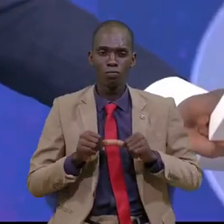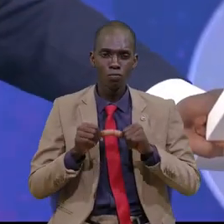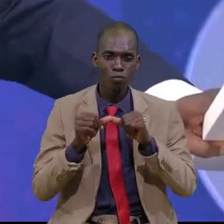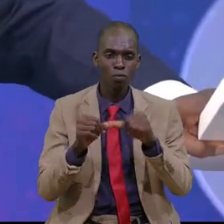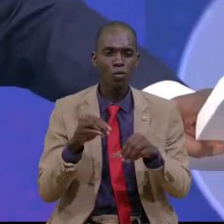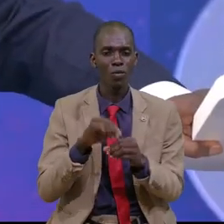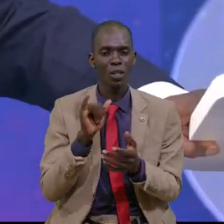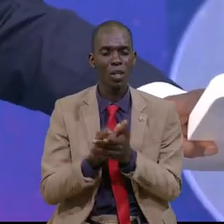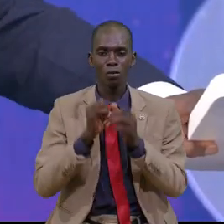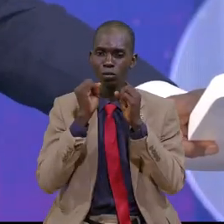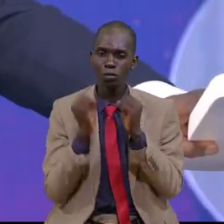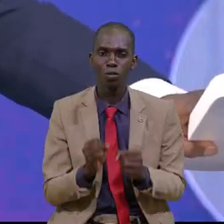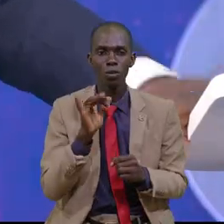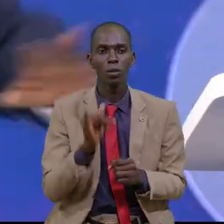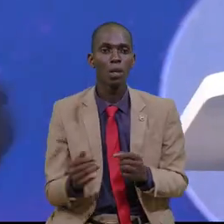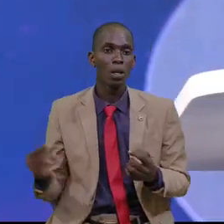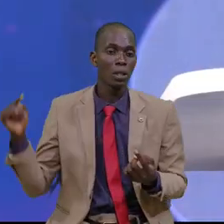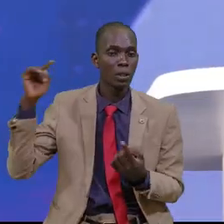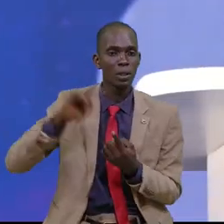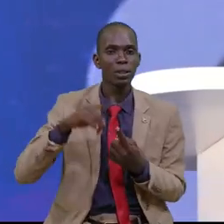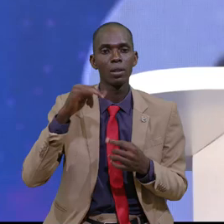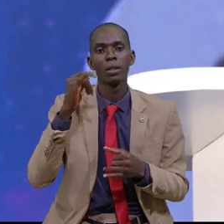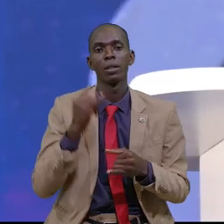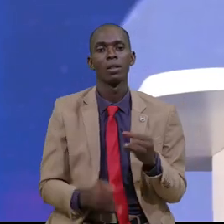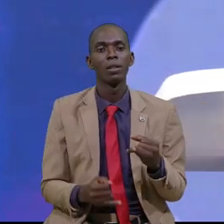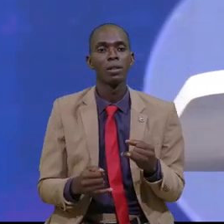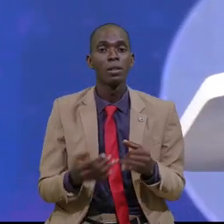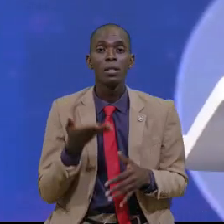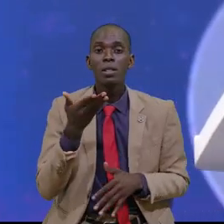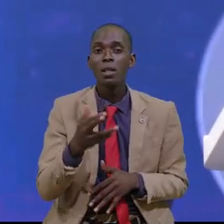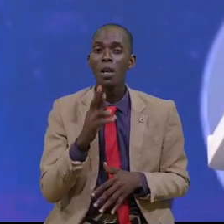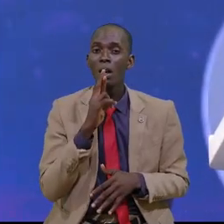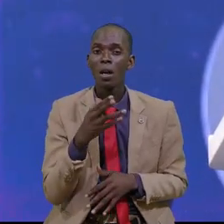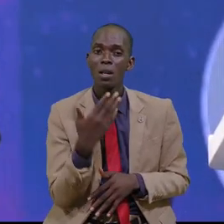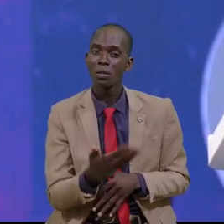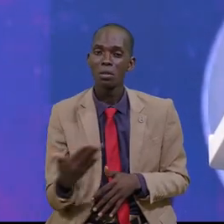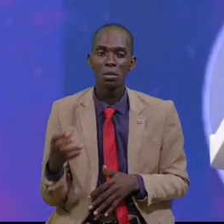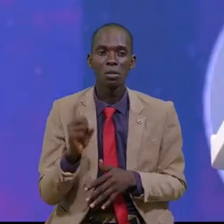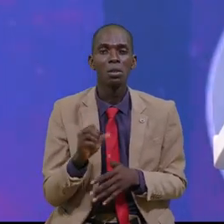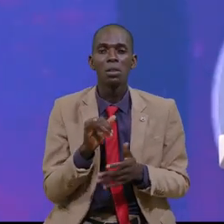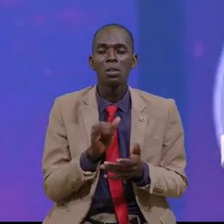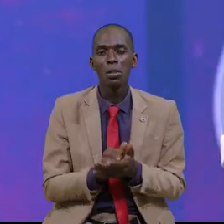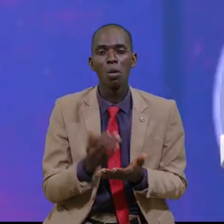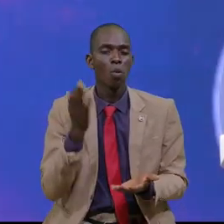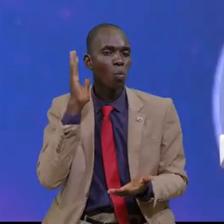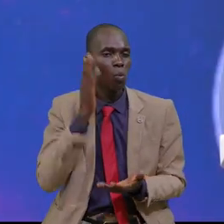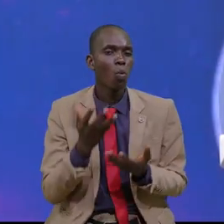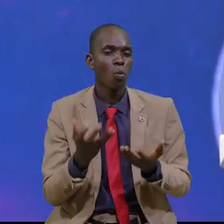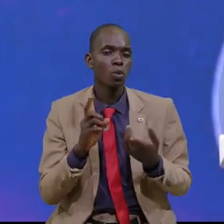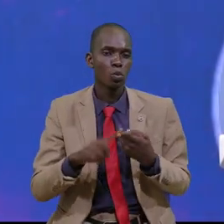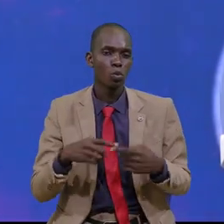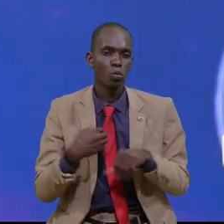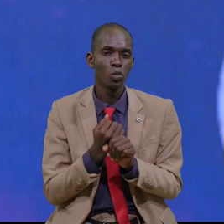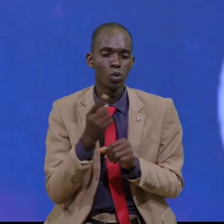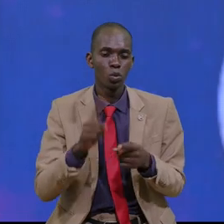steadfast until the end. And there are things that will like to, you know, make you not hold the